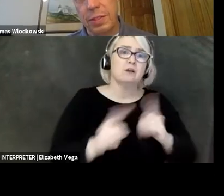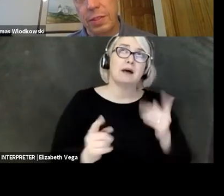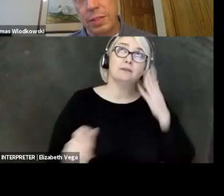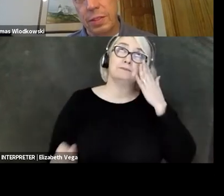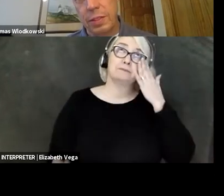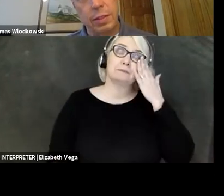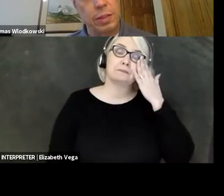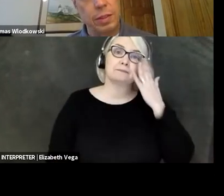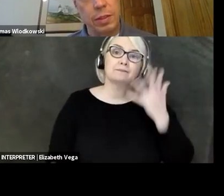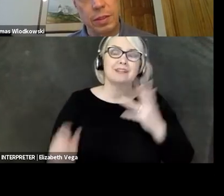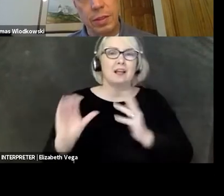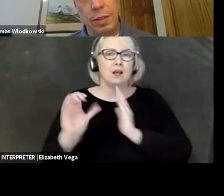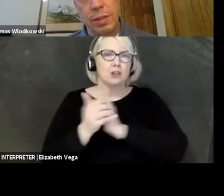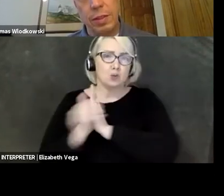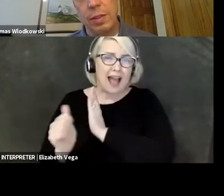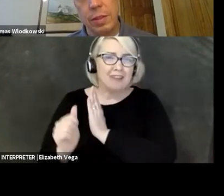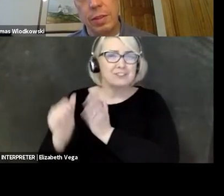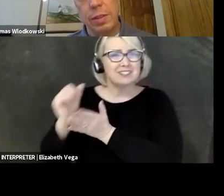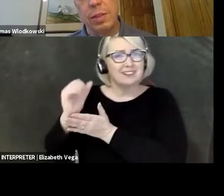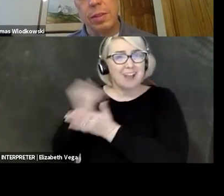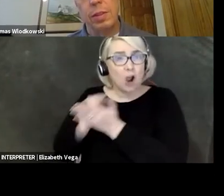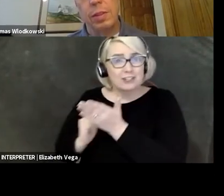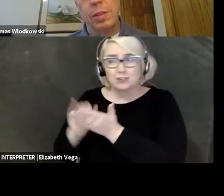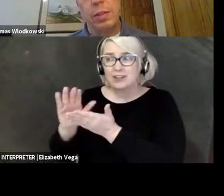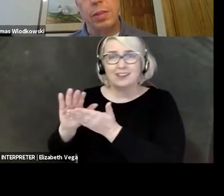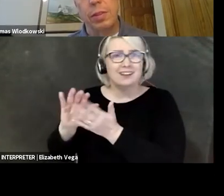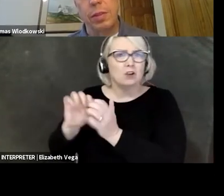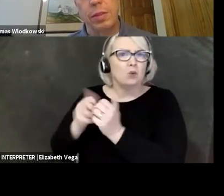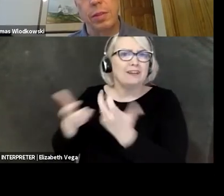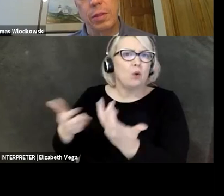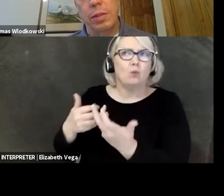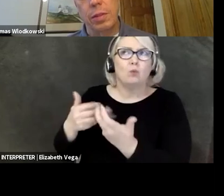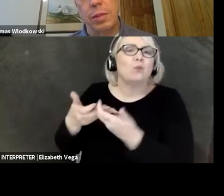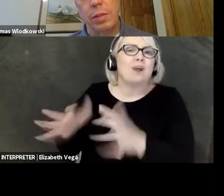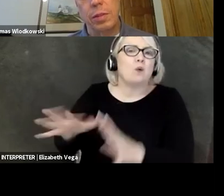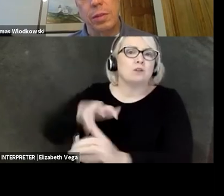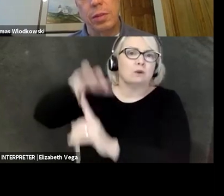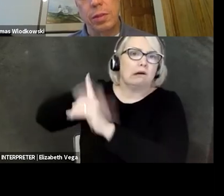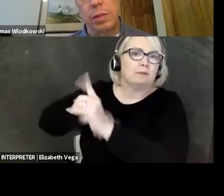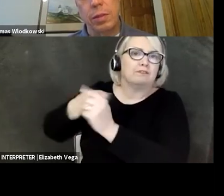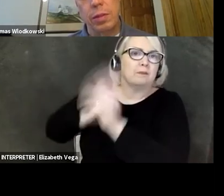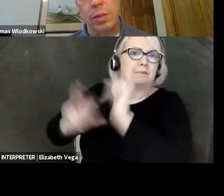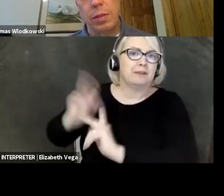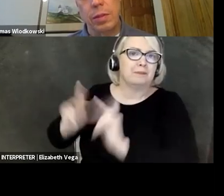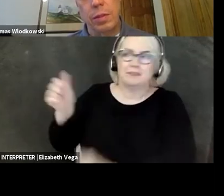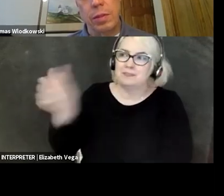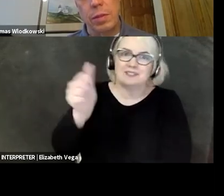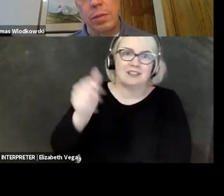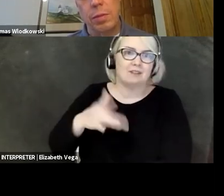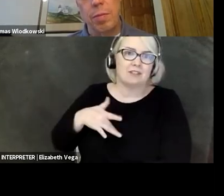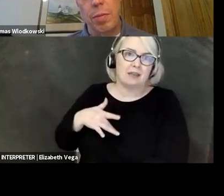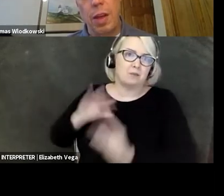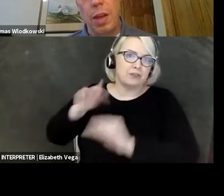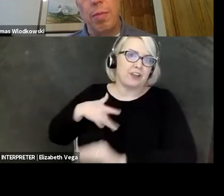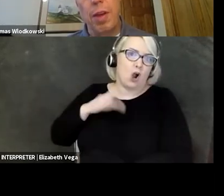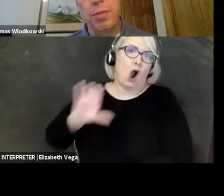the craft and the artistry away from those that are putting their hearts and love into narrating this